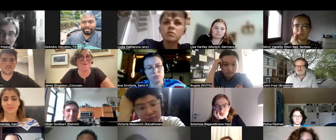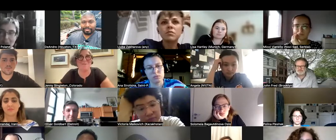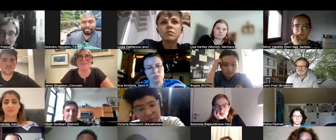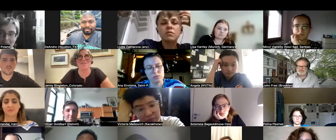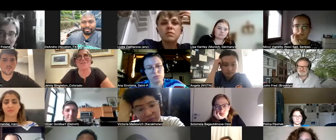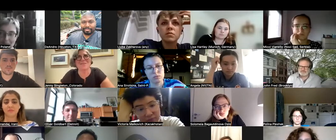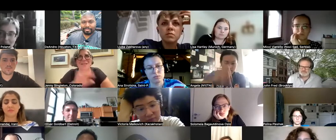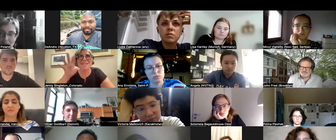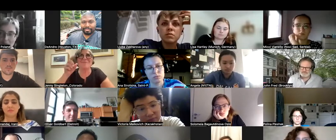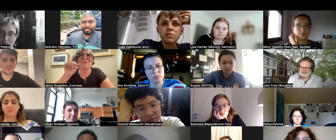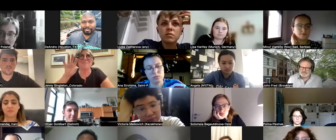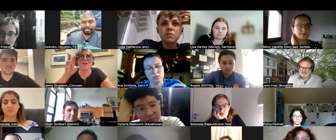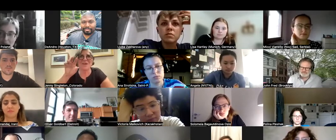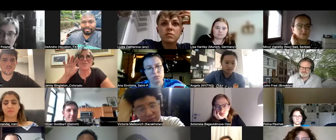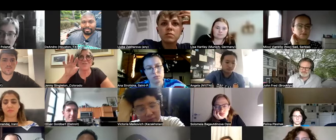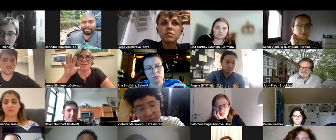that for me. But there's also a kind of